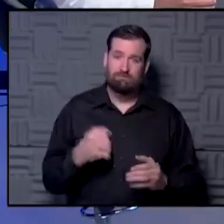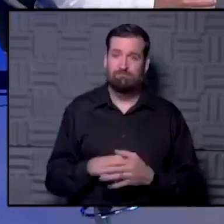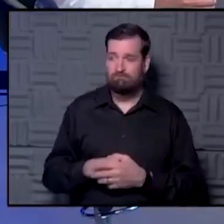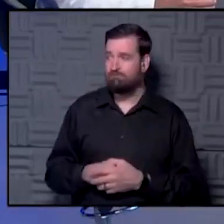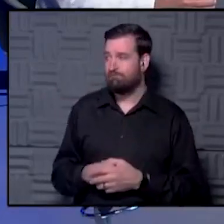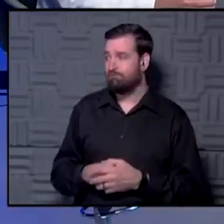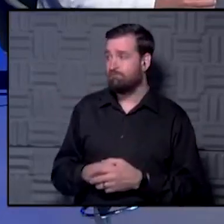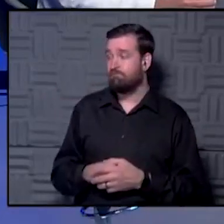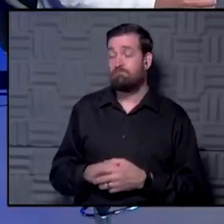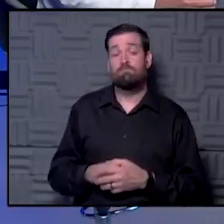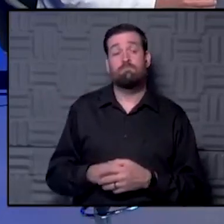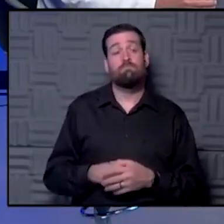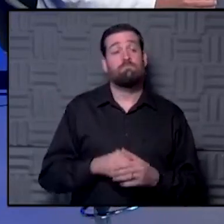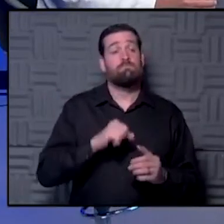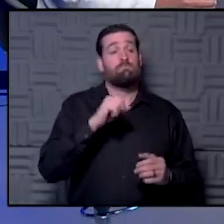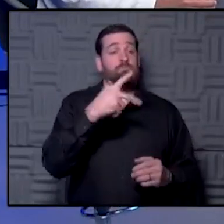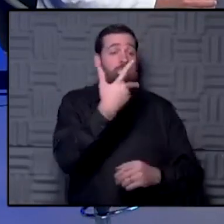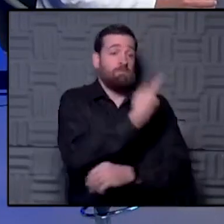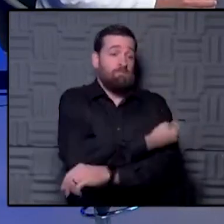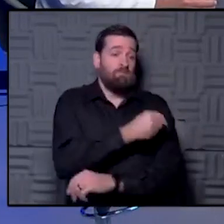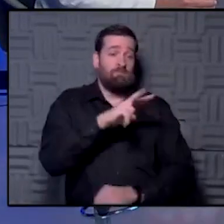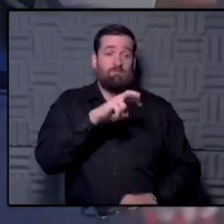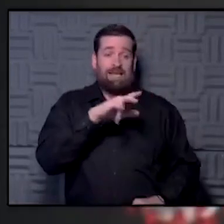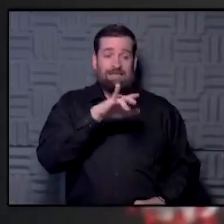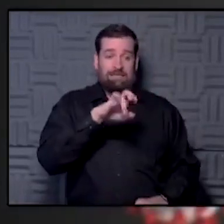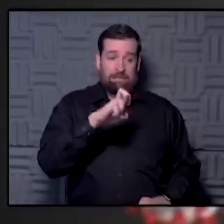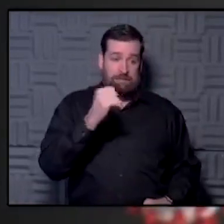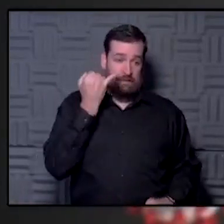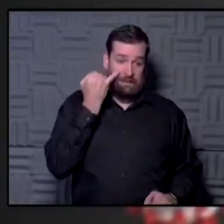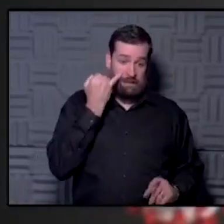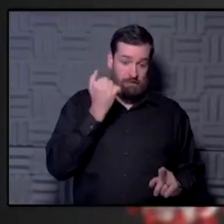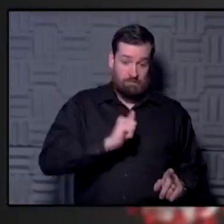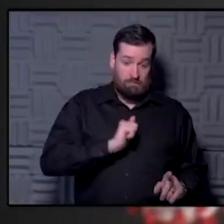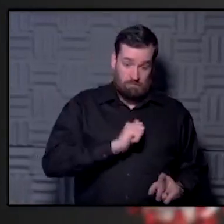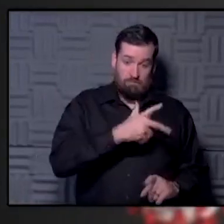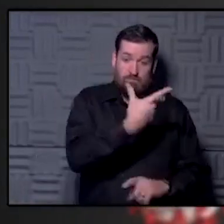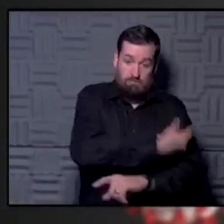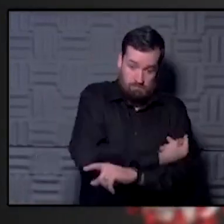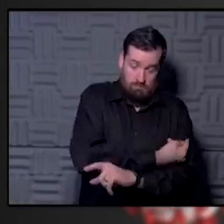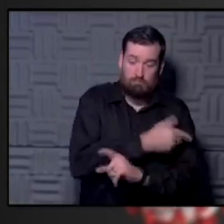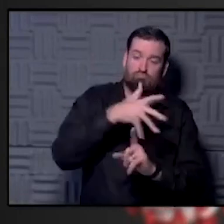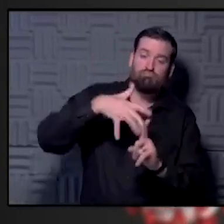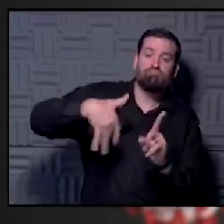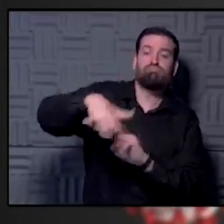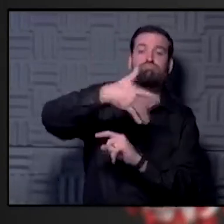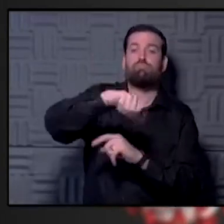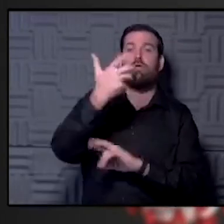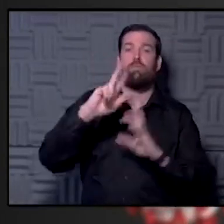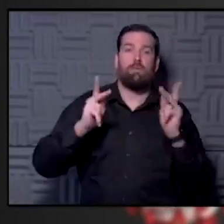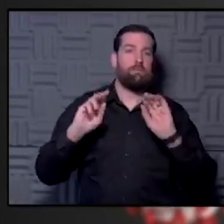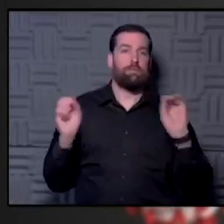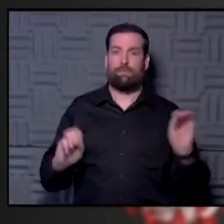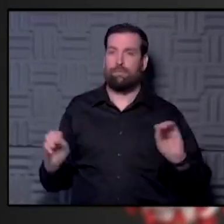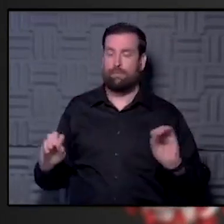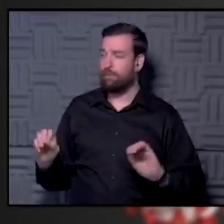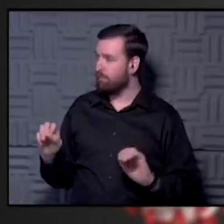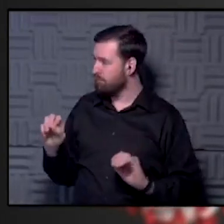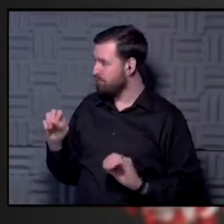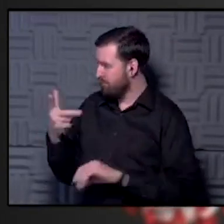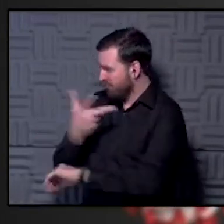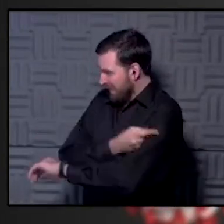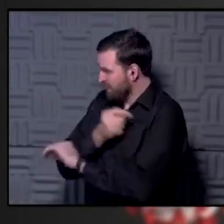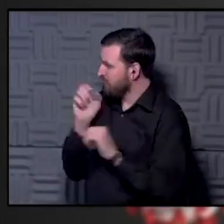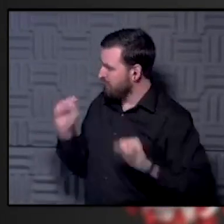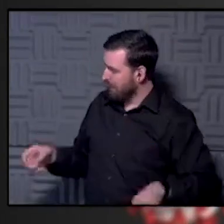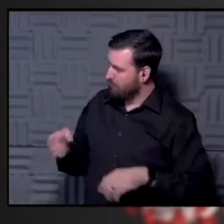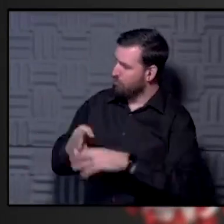Okay. Will a vaccine protect me if I take it and others around me don't? So what do you guys think? I think vaccines can be protective